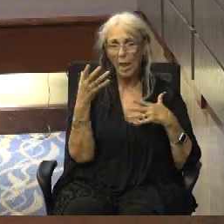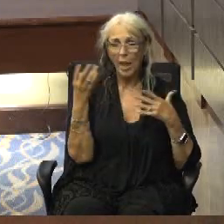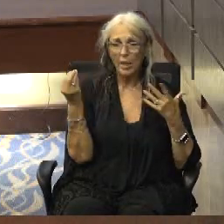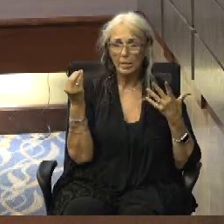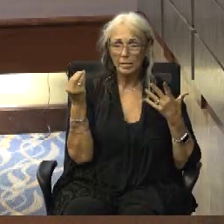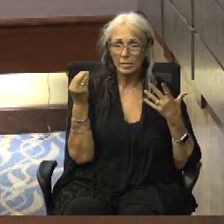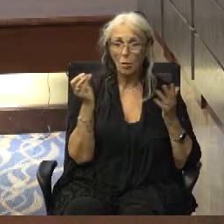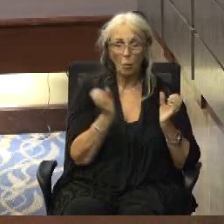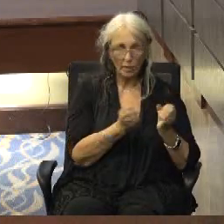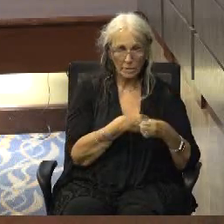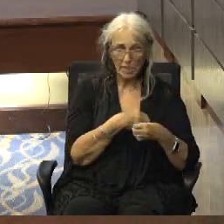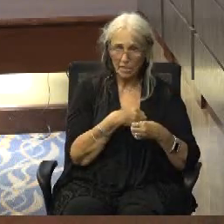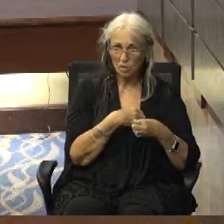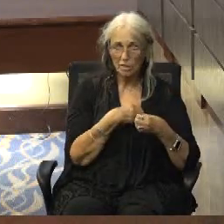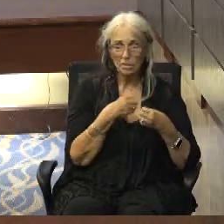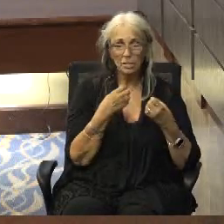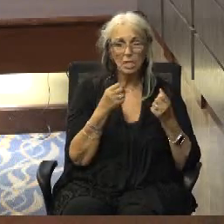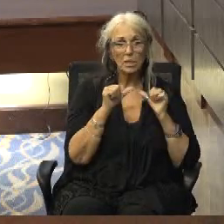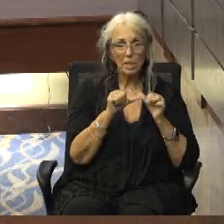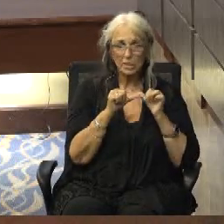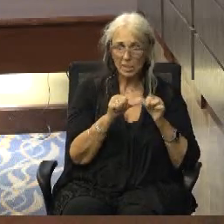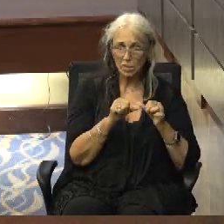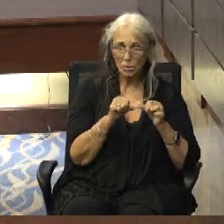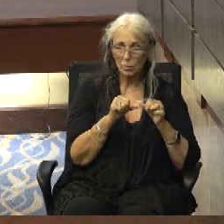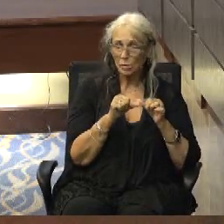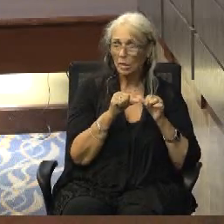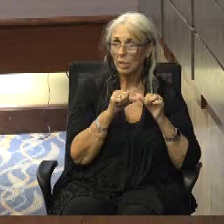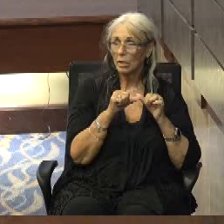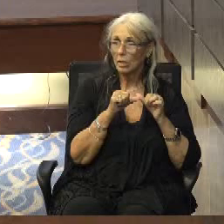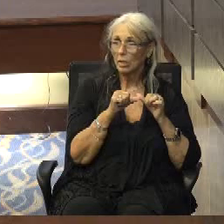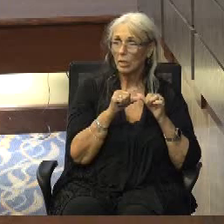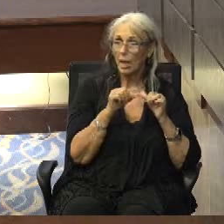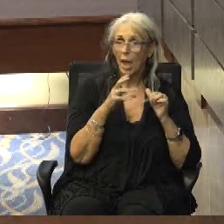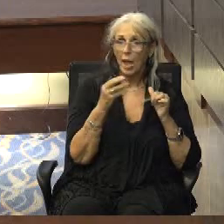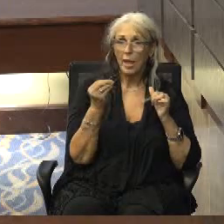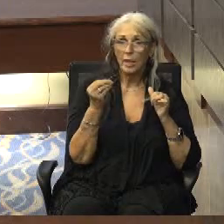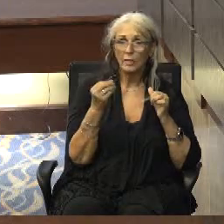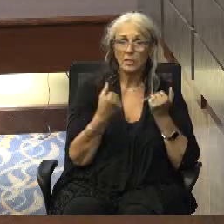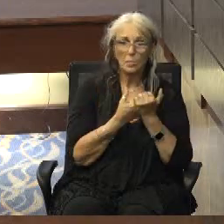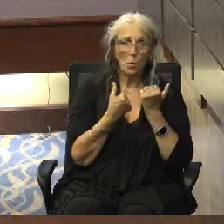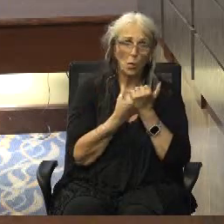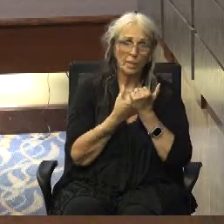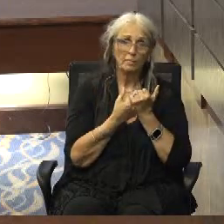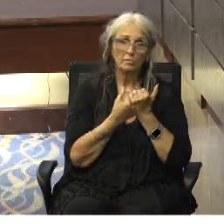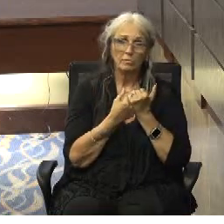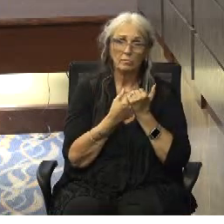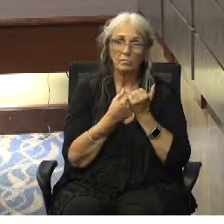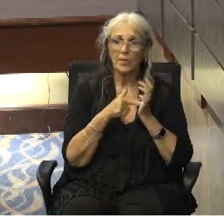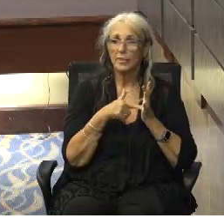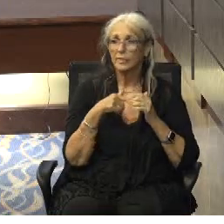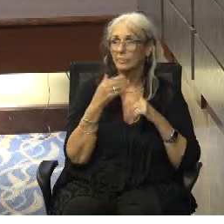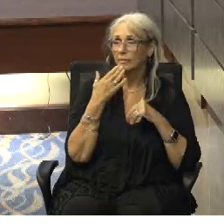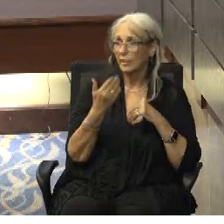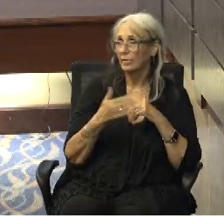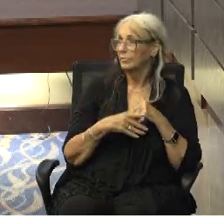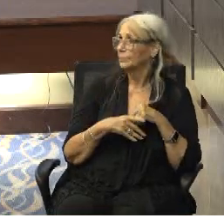appreciate these organizations continuing to have faith in our community, and look forward to supporting these.